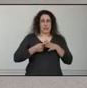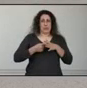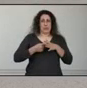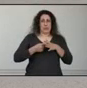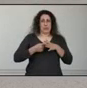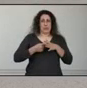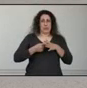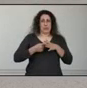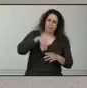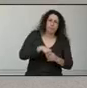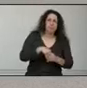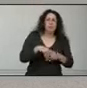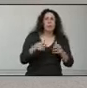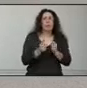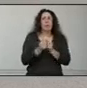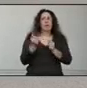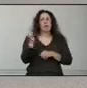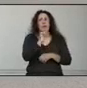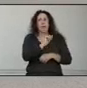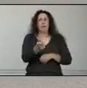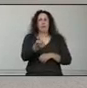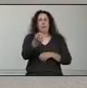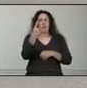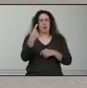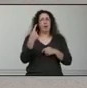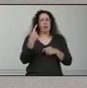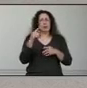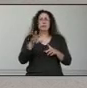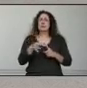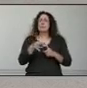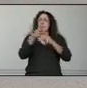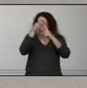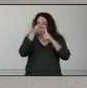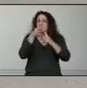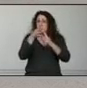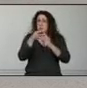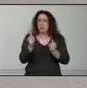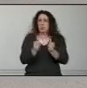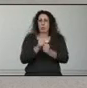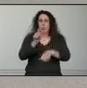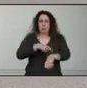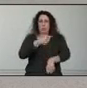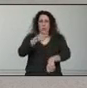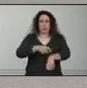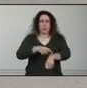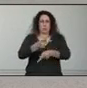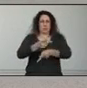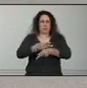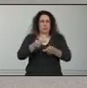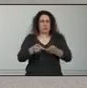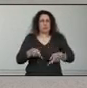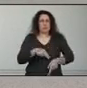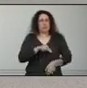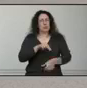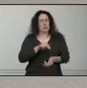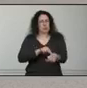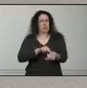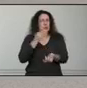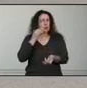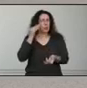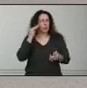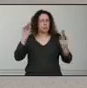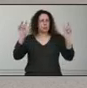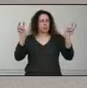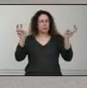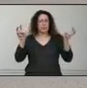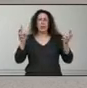of our partners and nursing homes in particular. We have since March given them